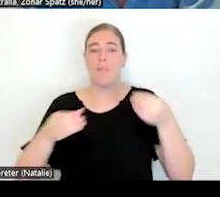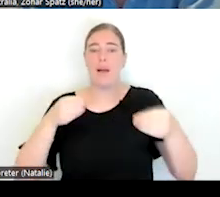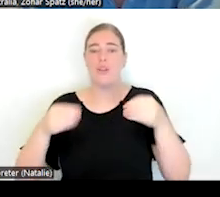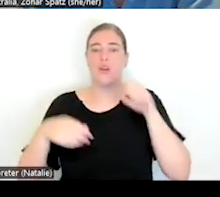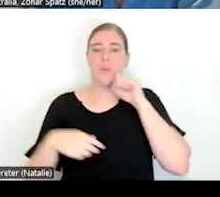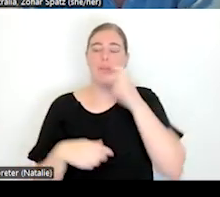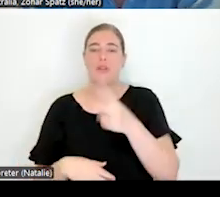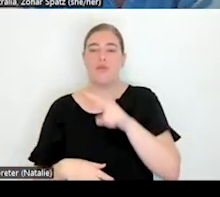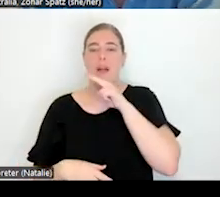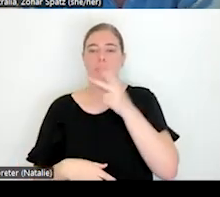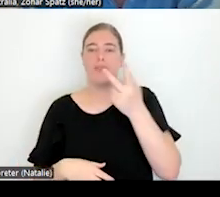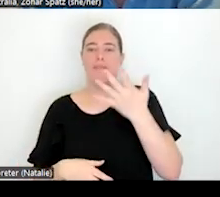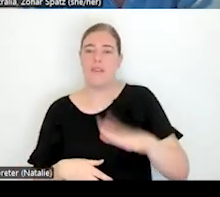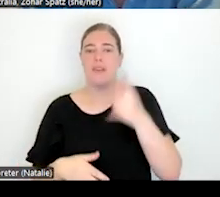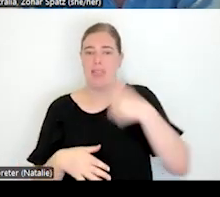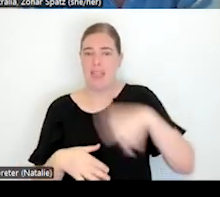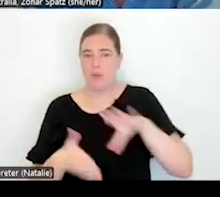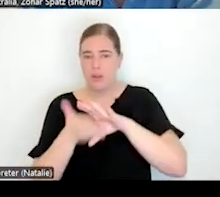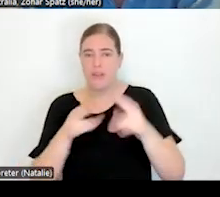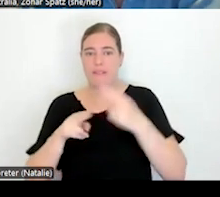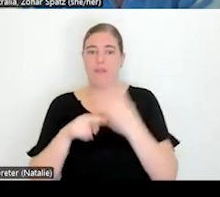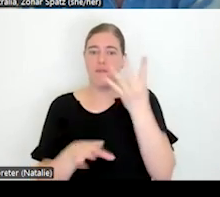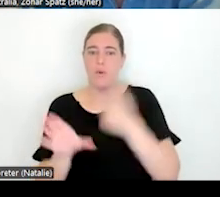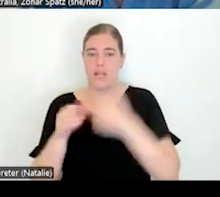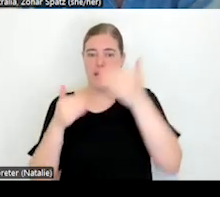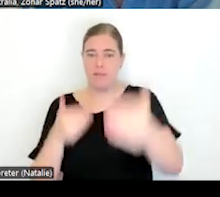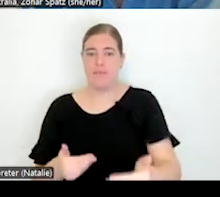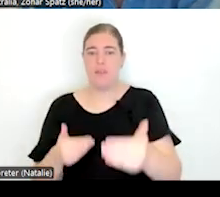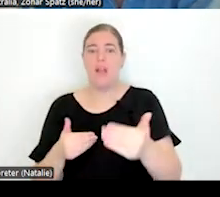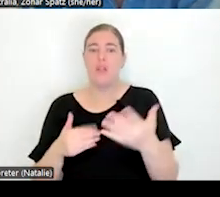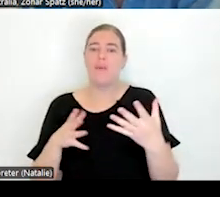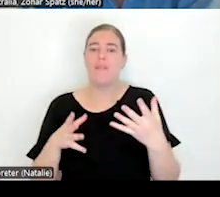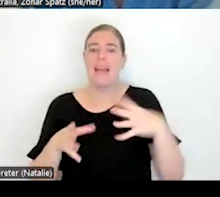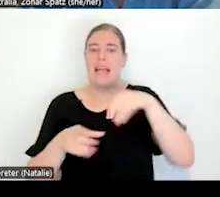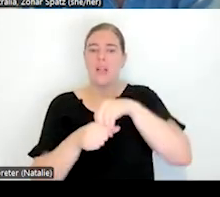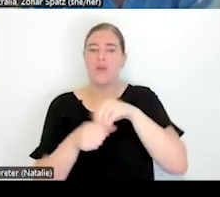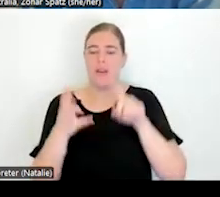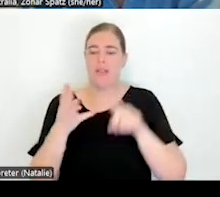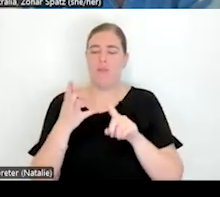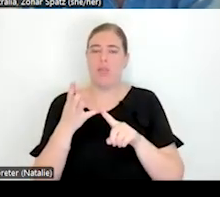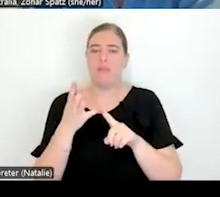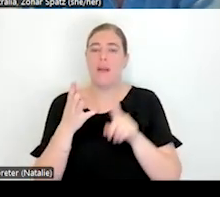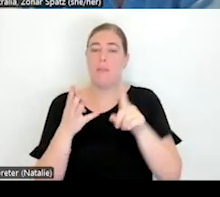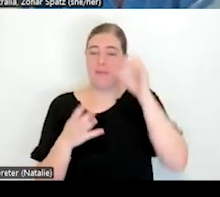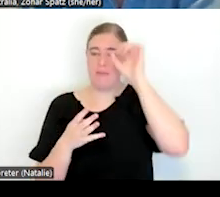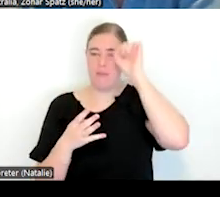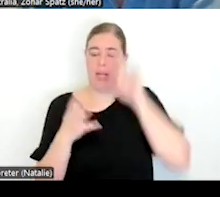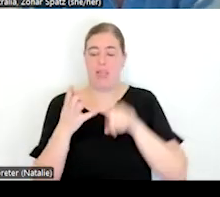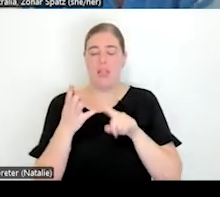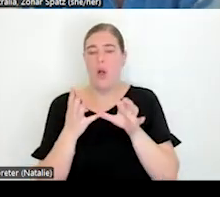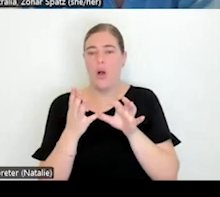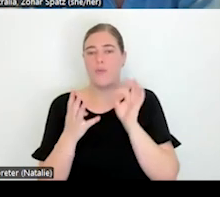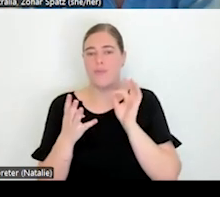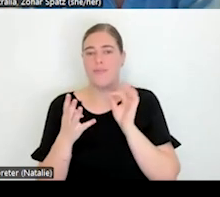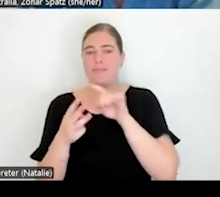$250,000 over the 4-year period. So we have included the 4th phase in this breakdown, but please note that phase